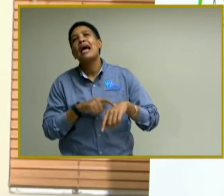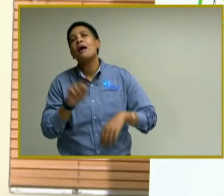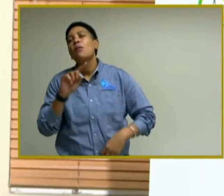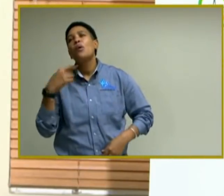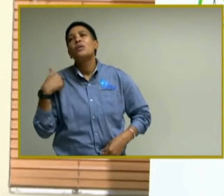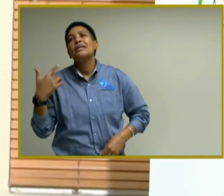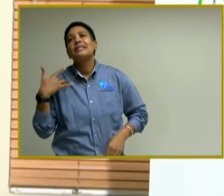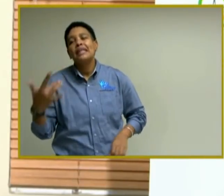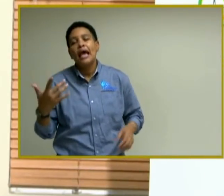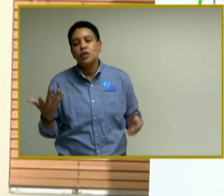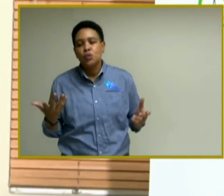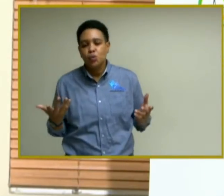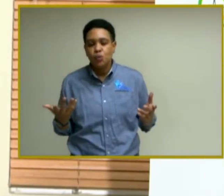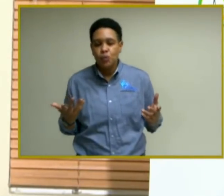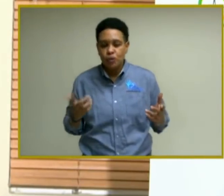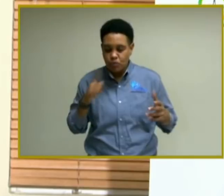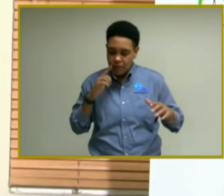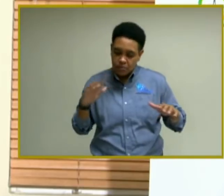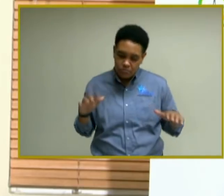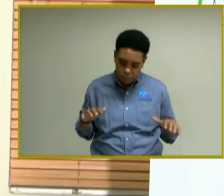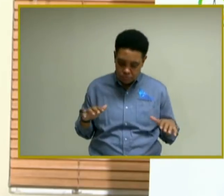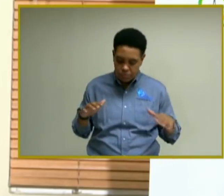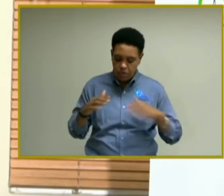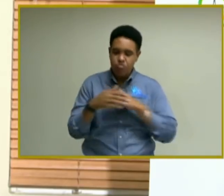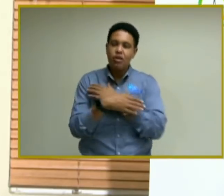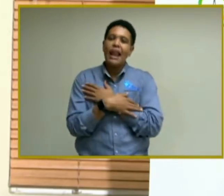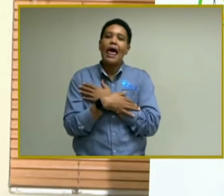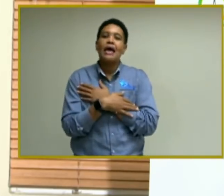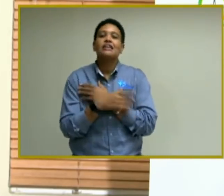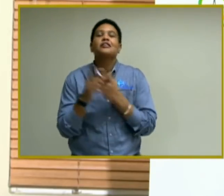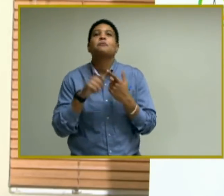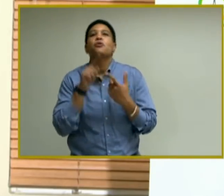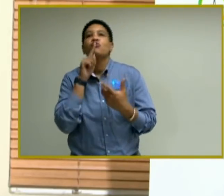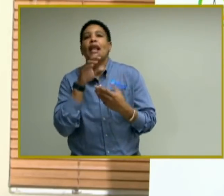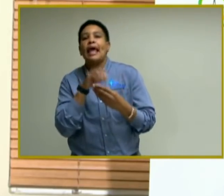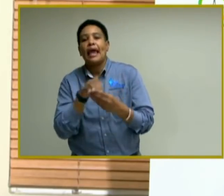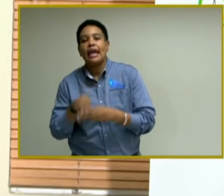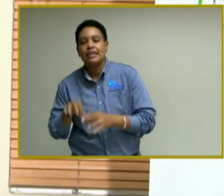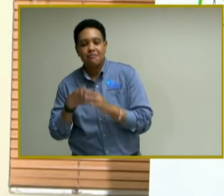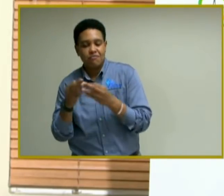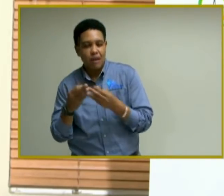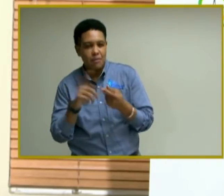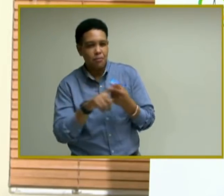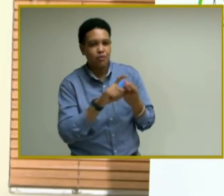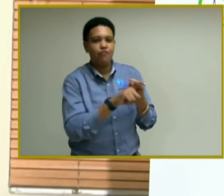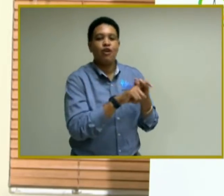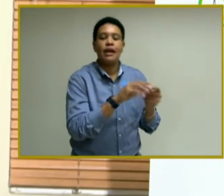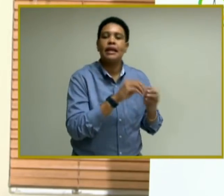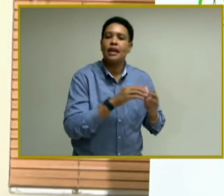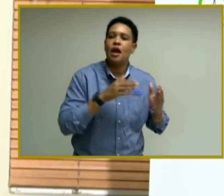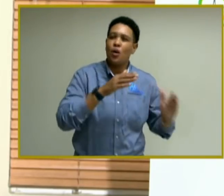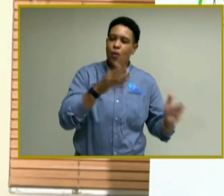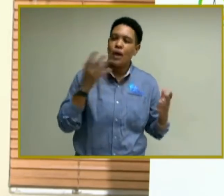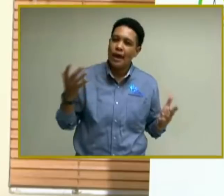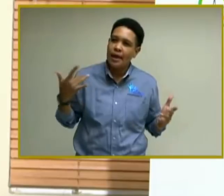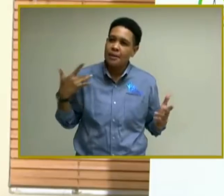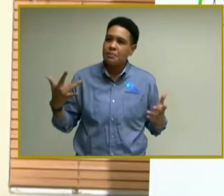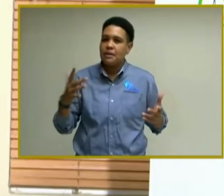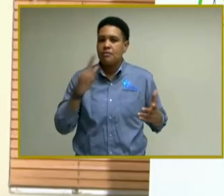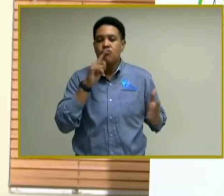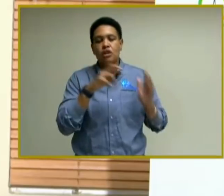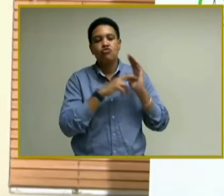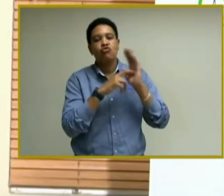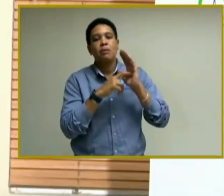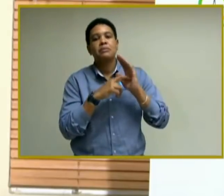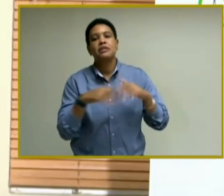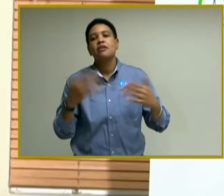to sit back, relax, and engage family and friends in a way that is